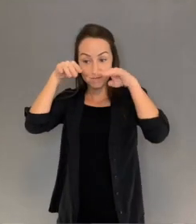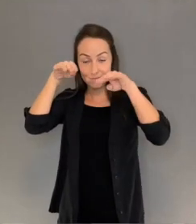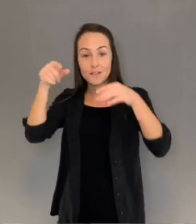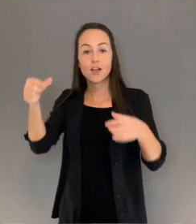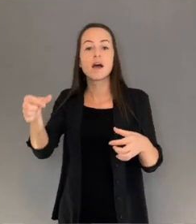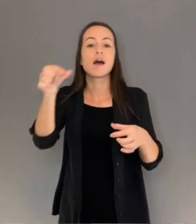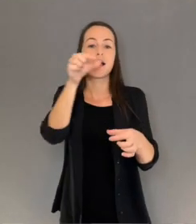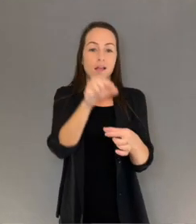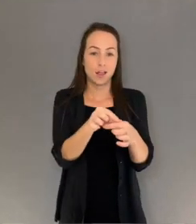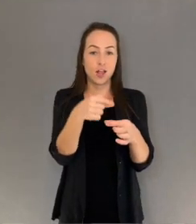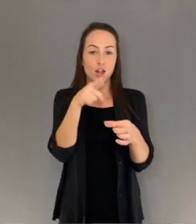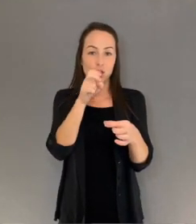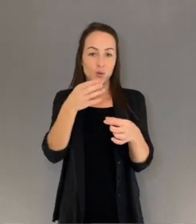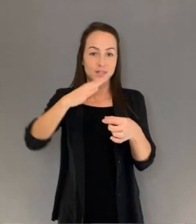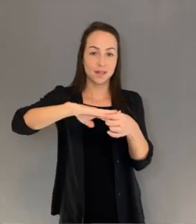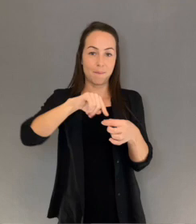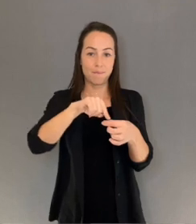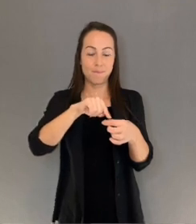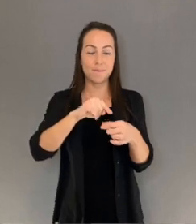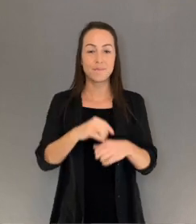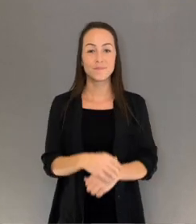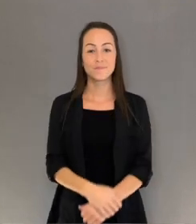purple paper onto the paper bag.